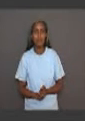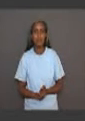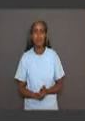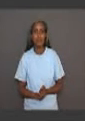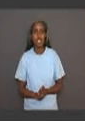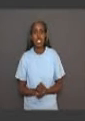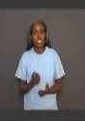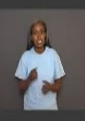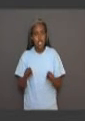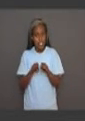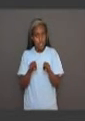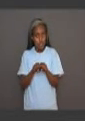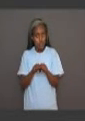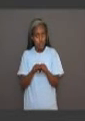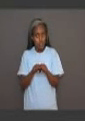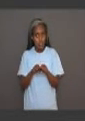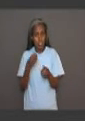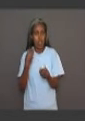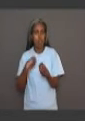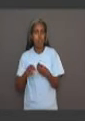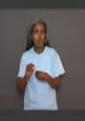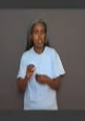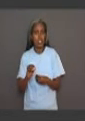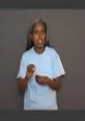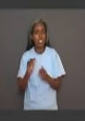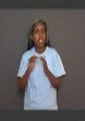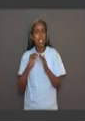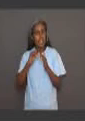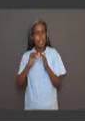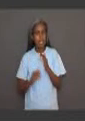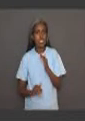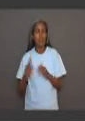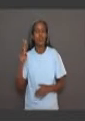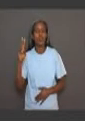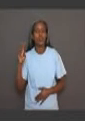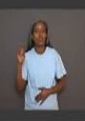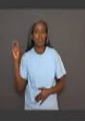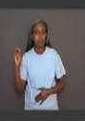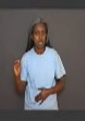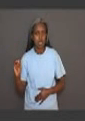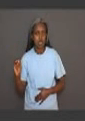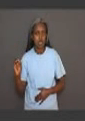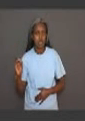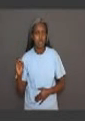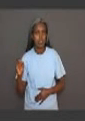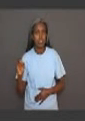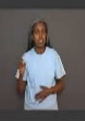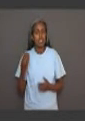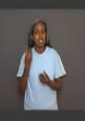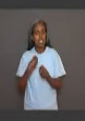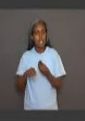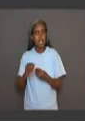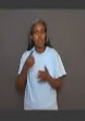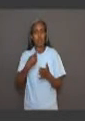If the shoes are then offered at a discount of 20%, the sale